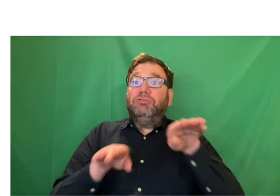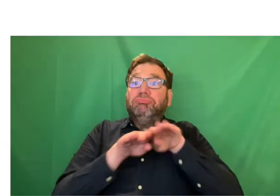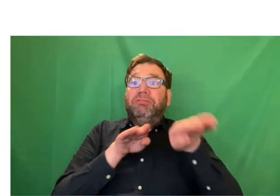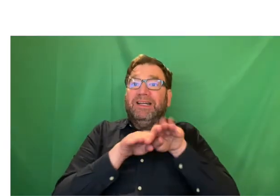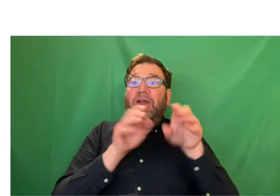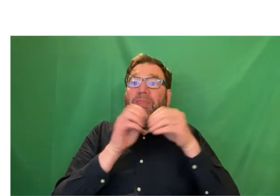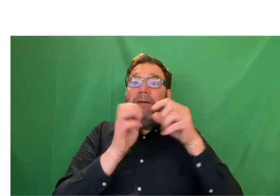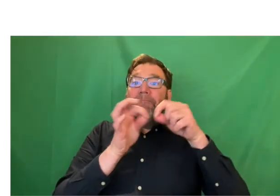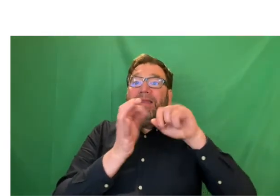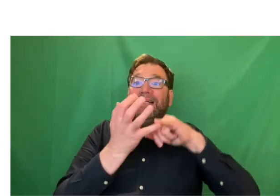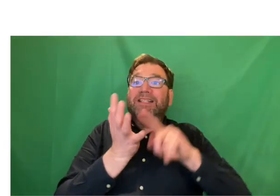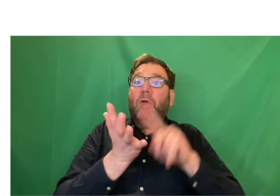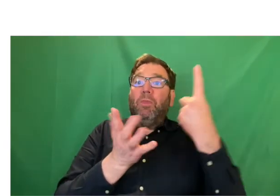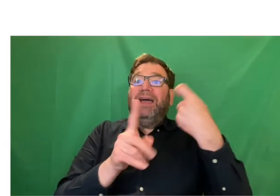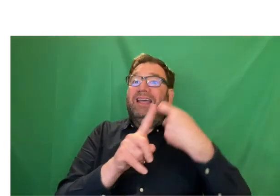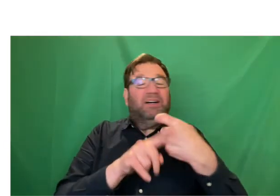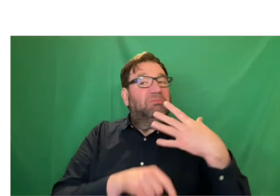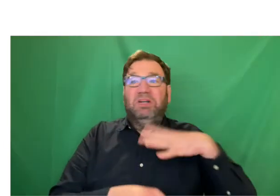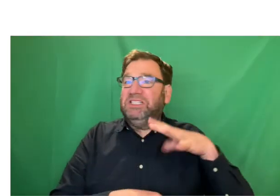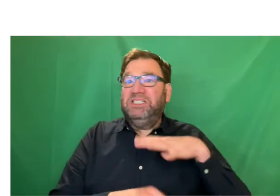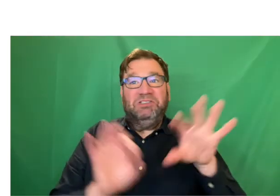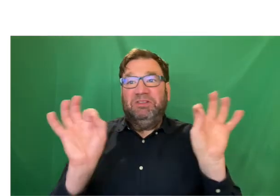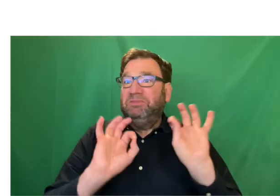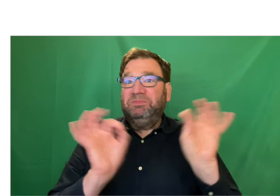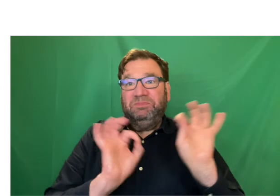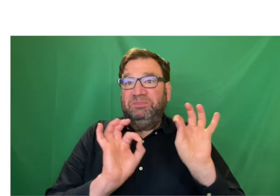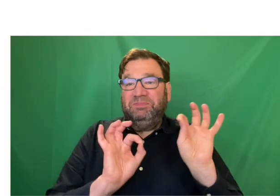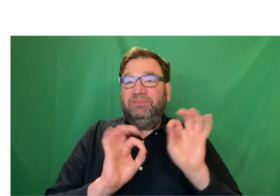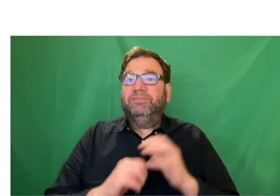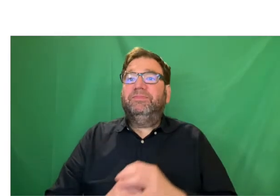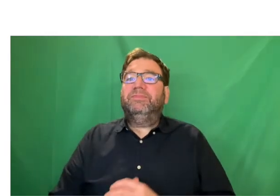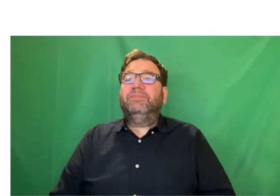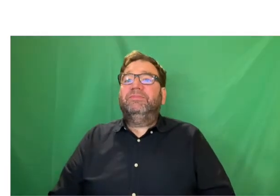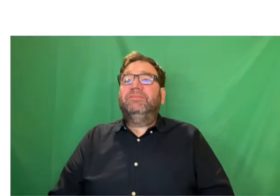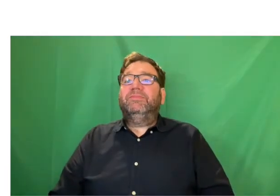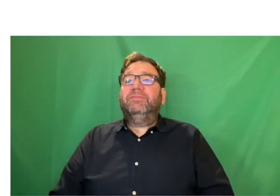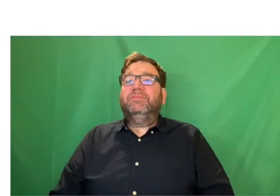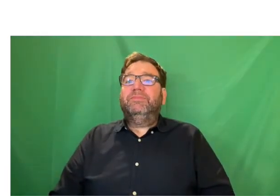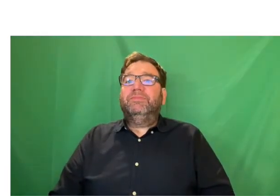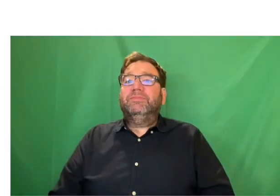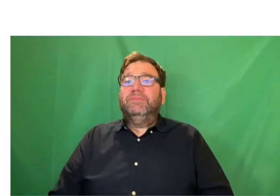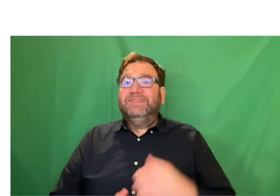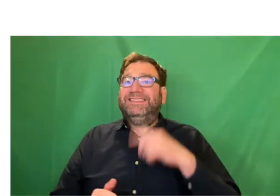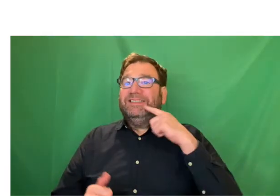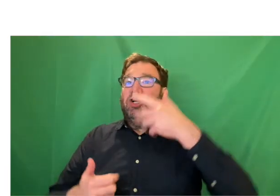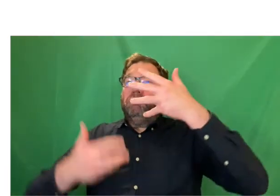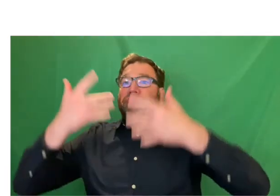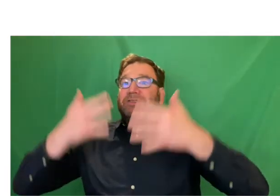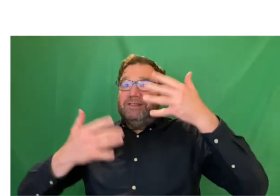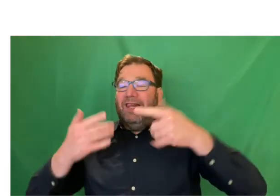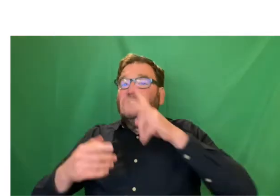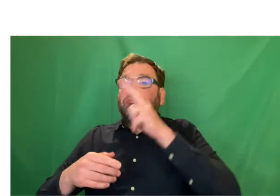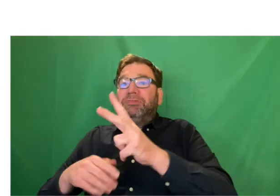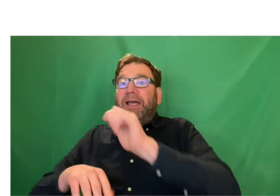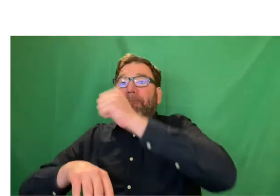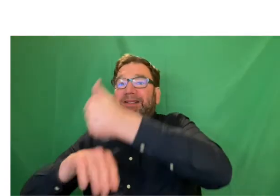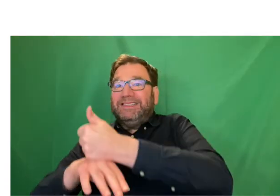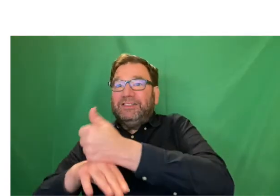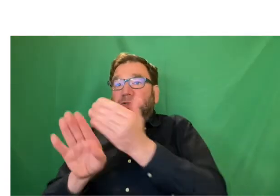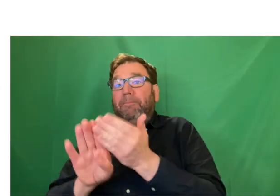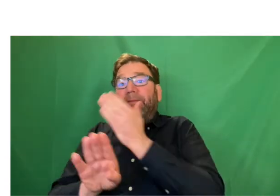pre-training with BSL1K is not necessary. We now compare the results with